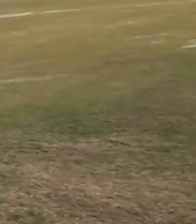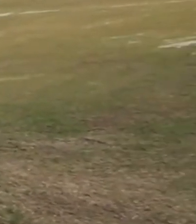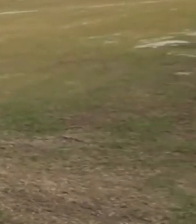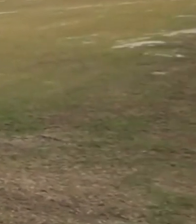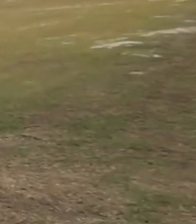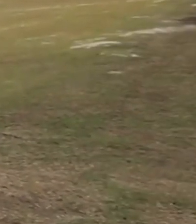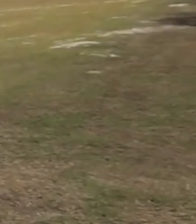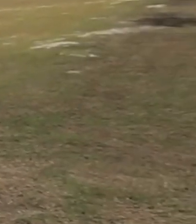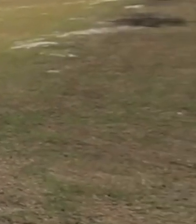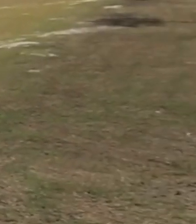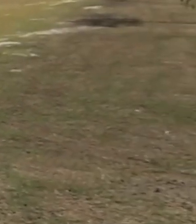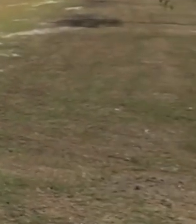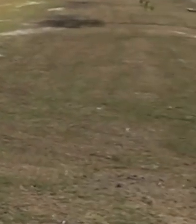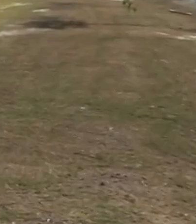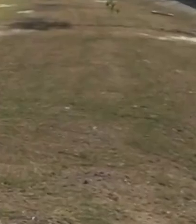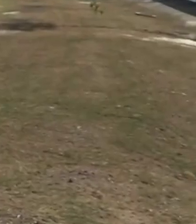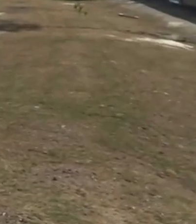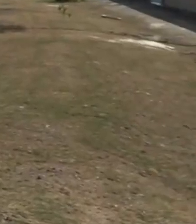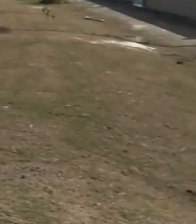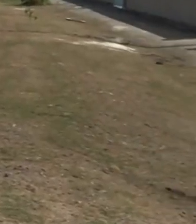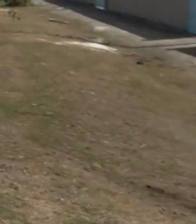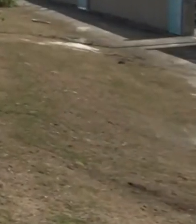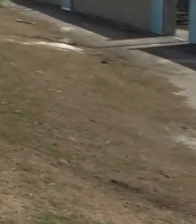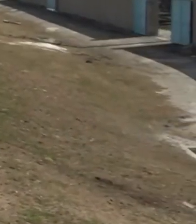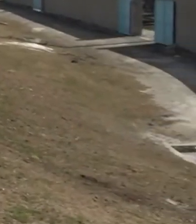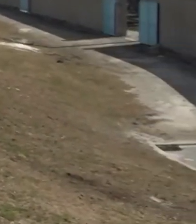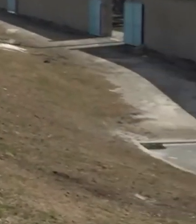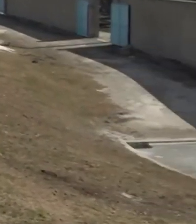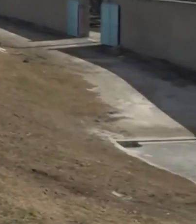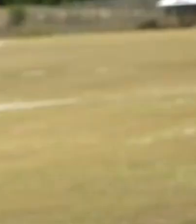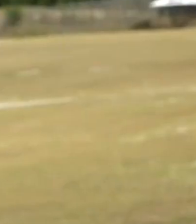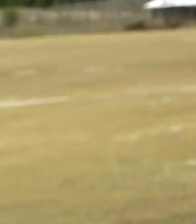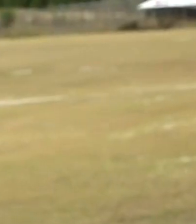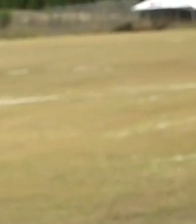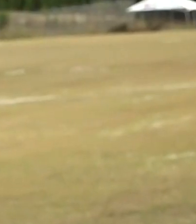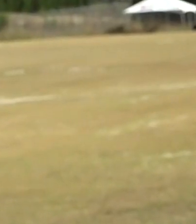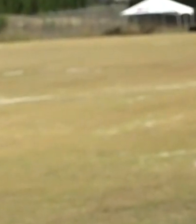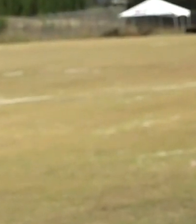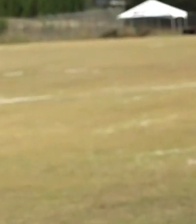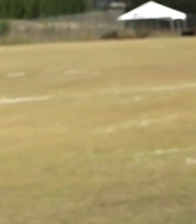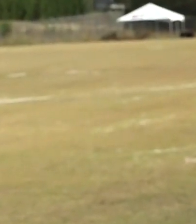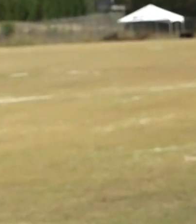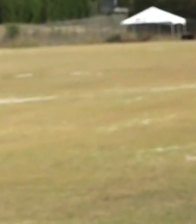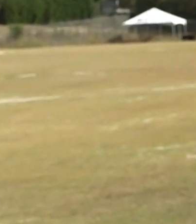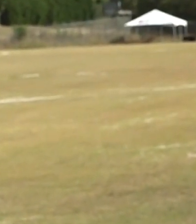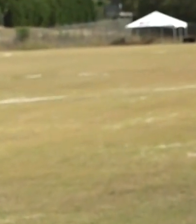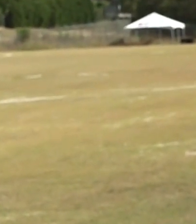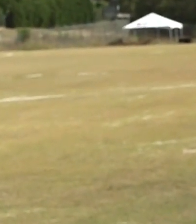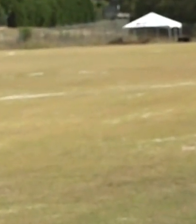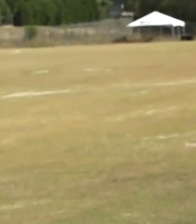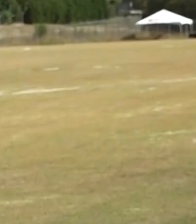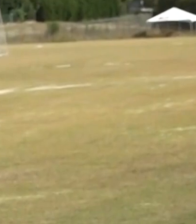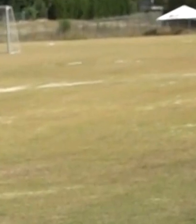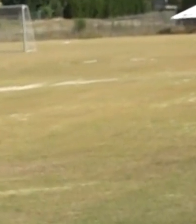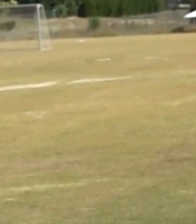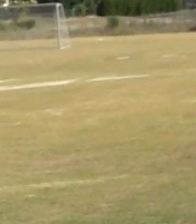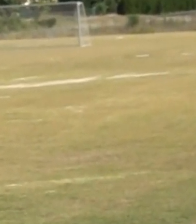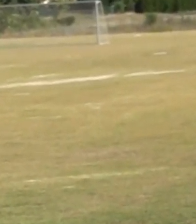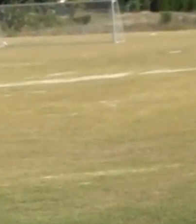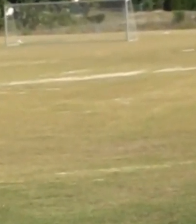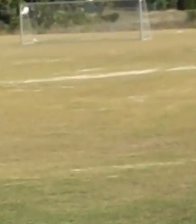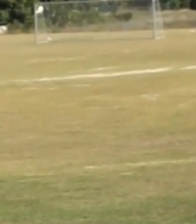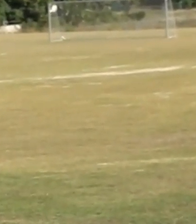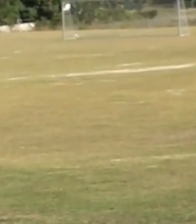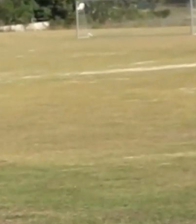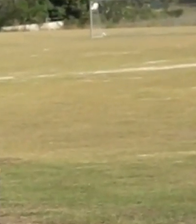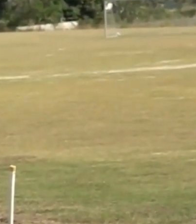BFA President Randy Harris said Mr. Bladgrove deserves to be etched in local history, hence why the pitch is named after him. Harris